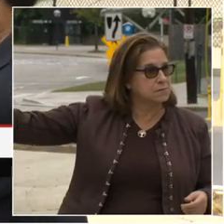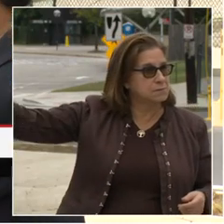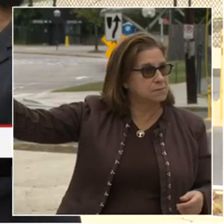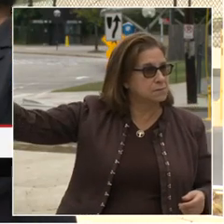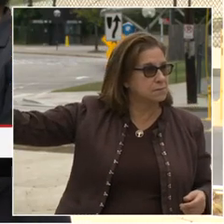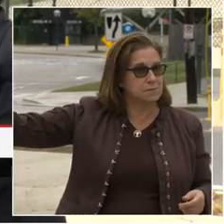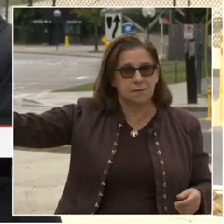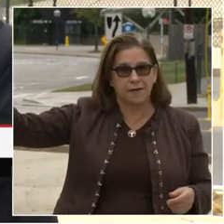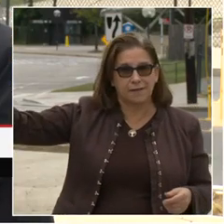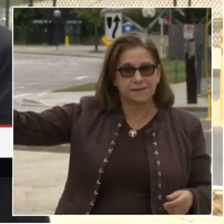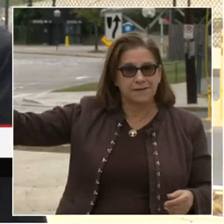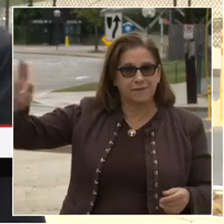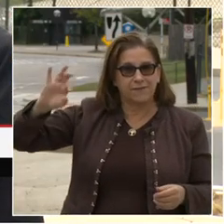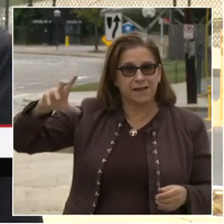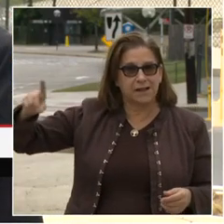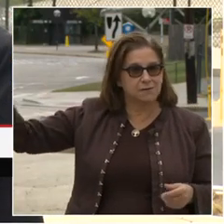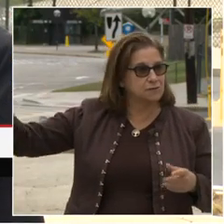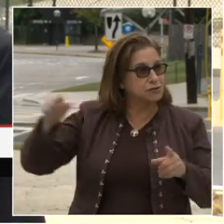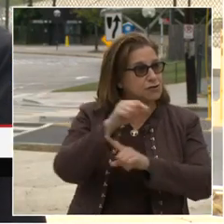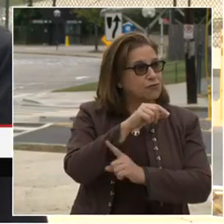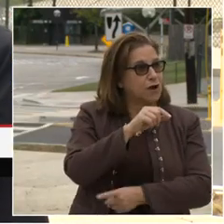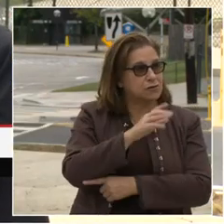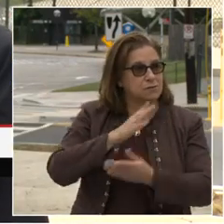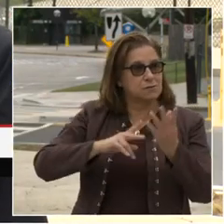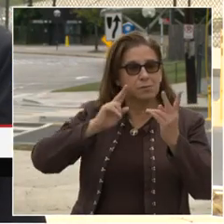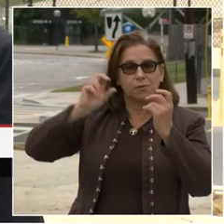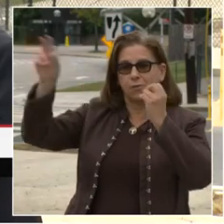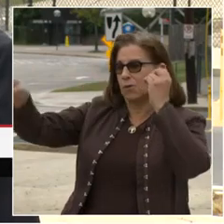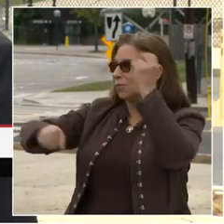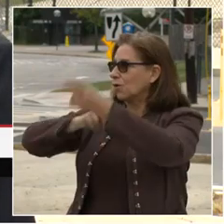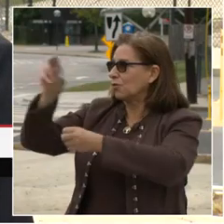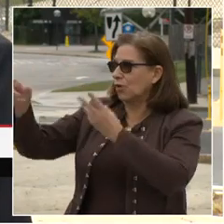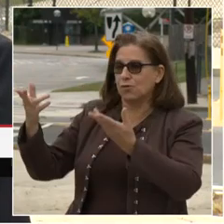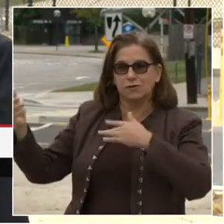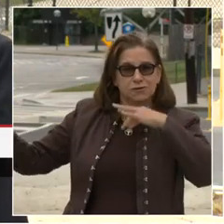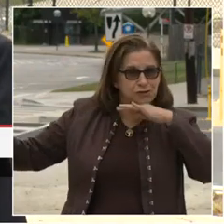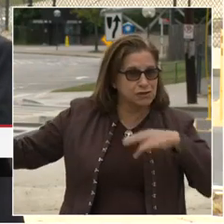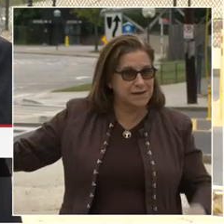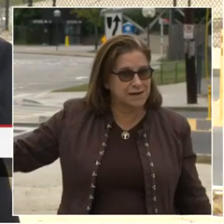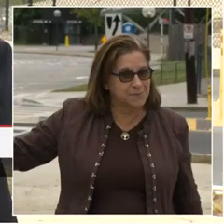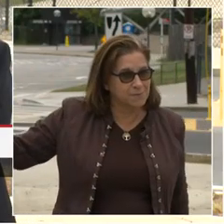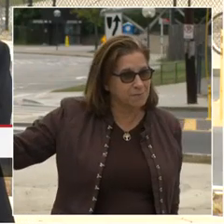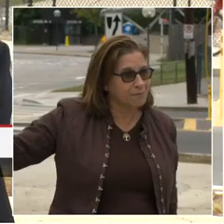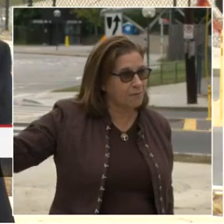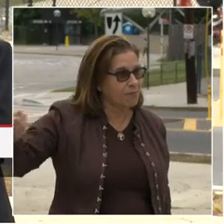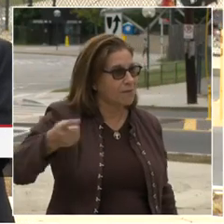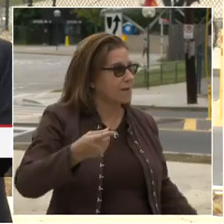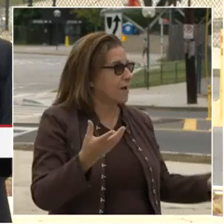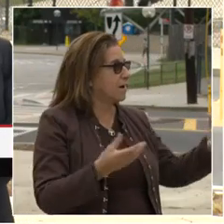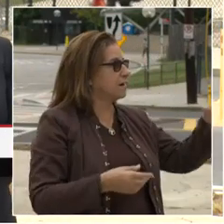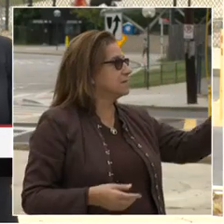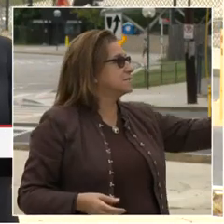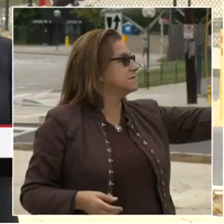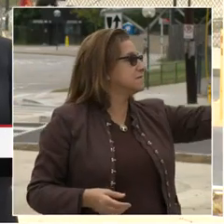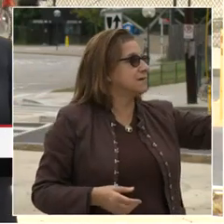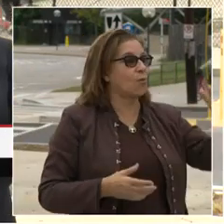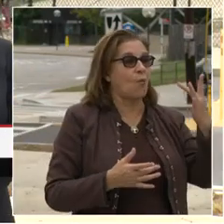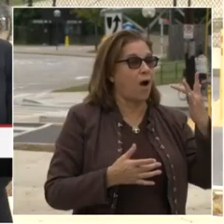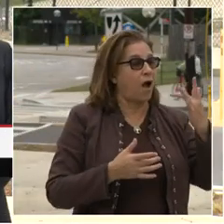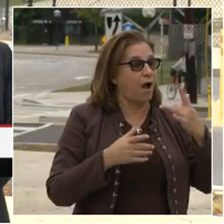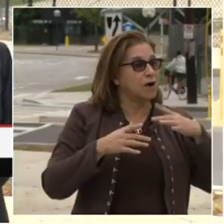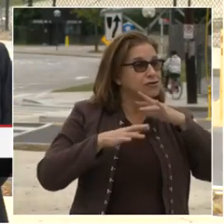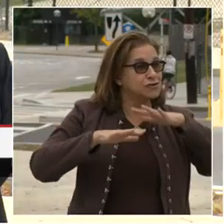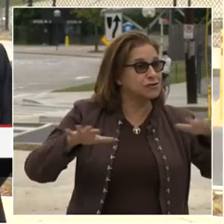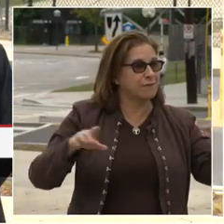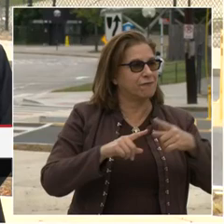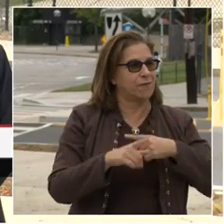the trash that's still seen around here is from events from folks that are from organizations that are not of here using our fields. We